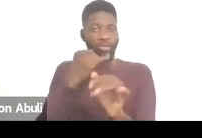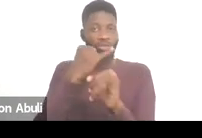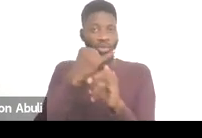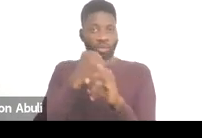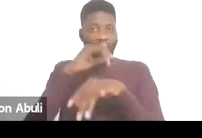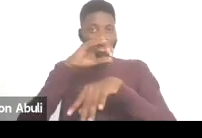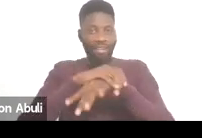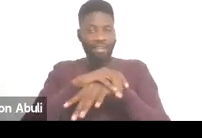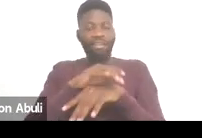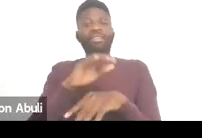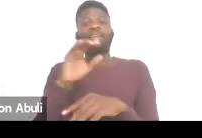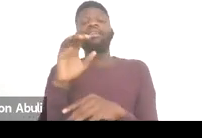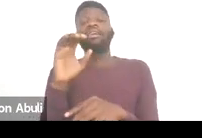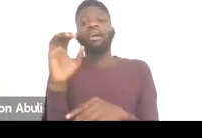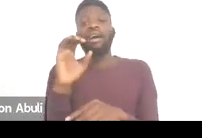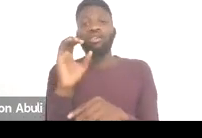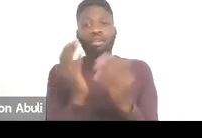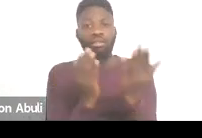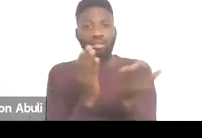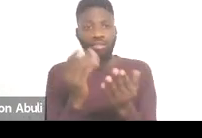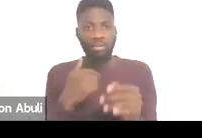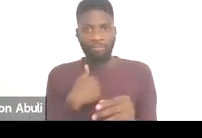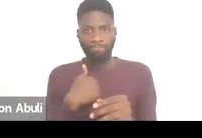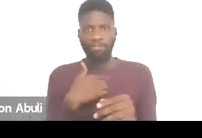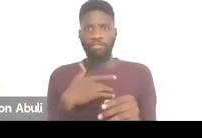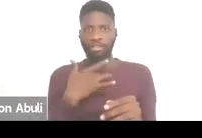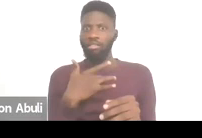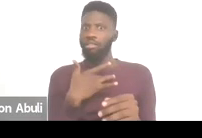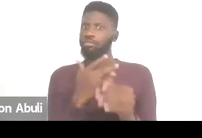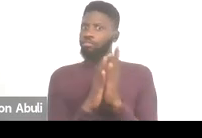service, am I interested? Do I love the job that I'm doing?